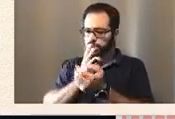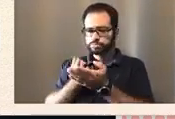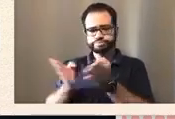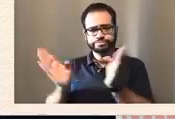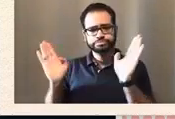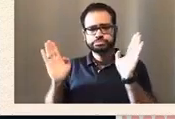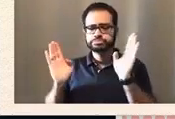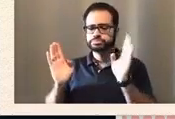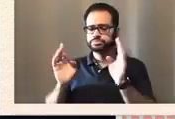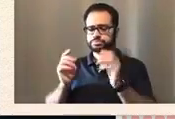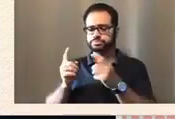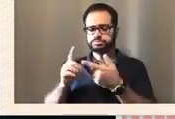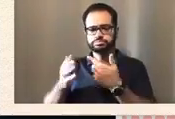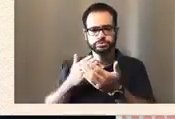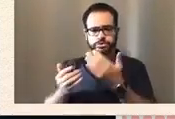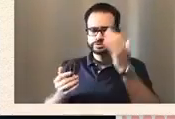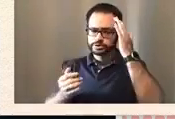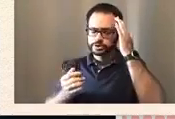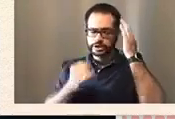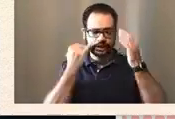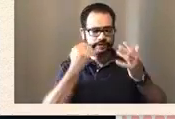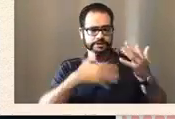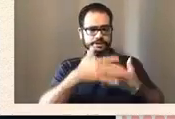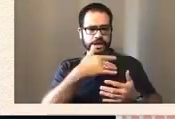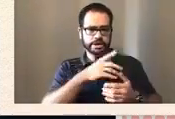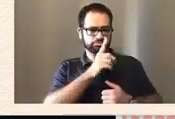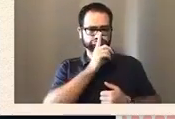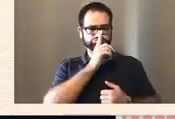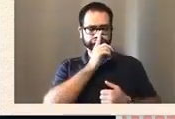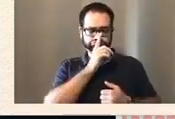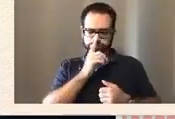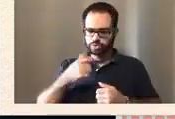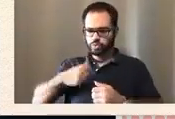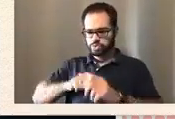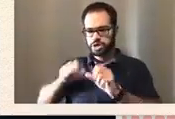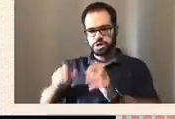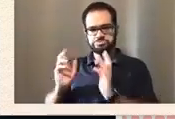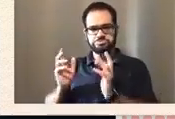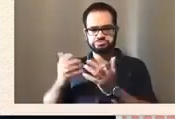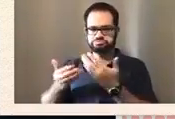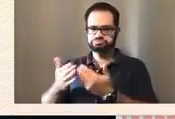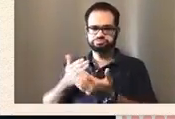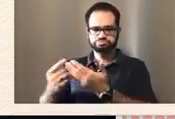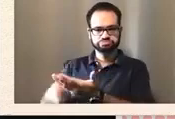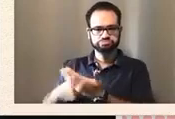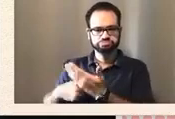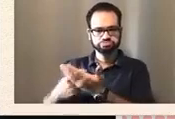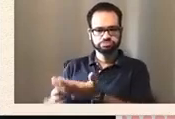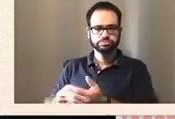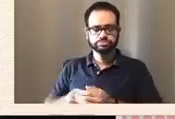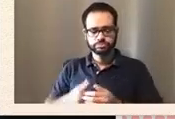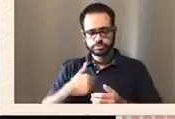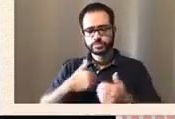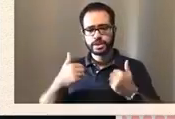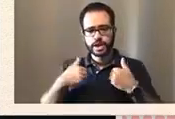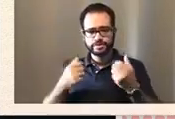that society won't let them speak openly about. I have many friends with disabilities who